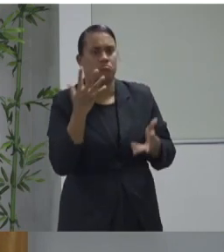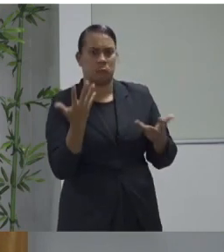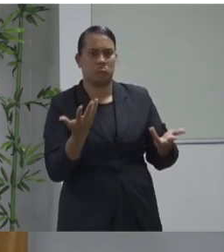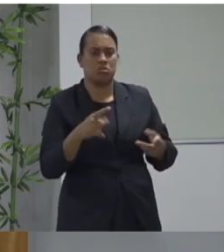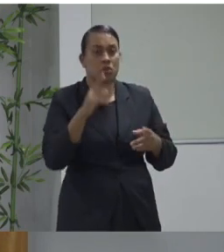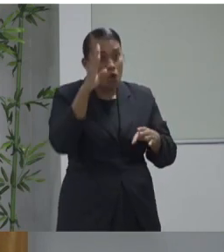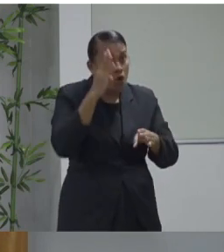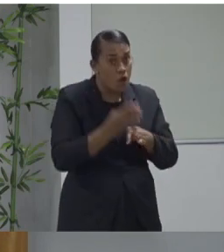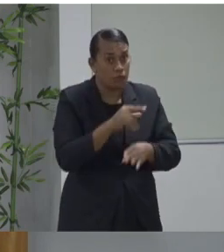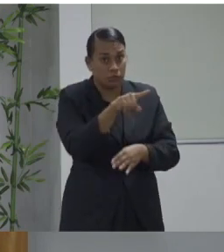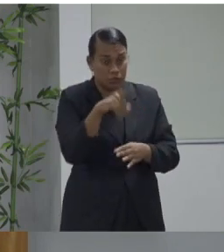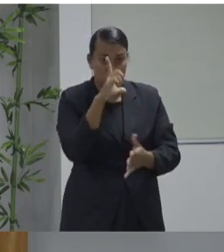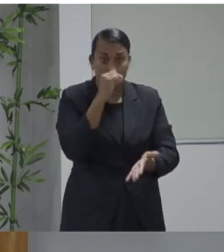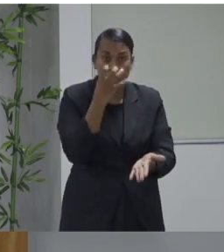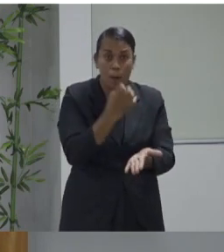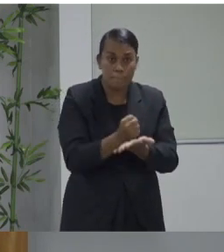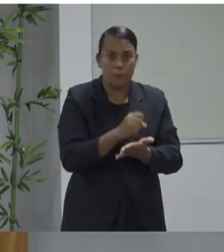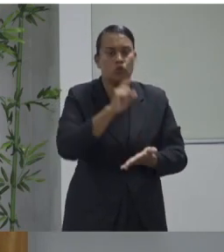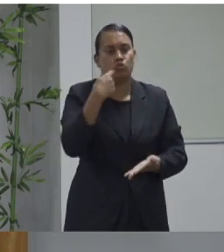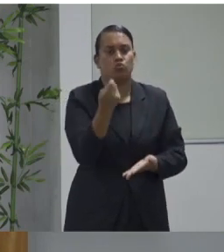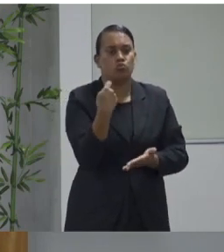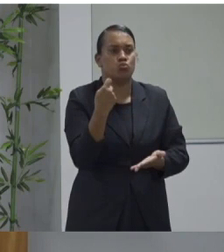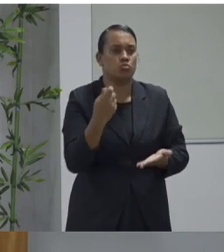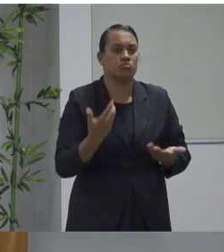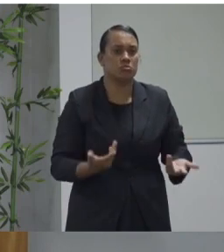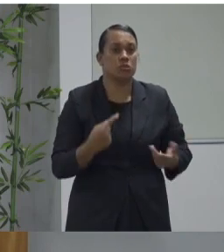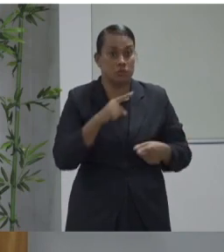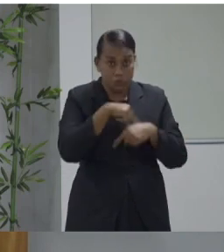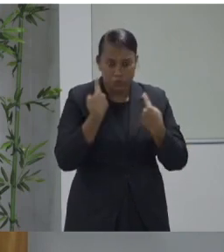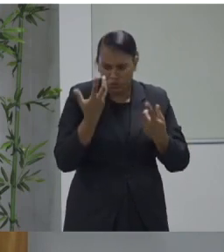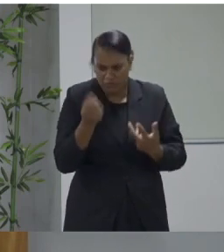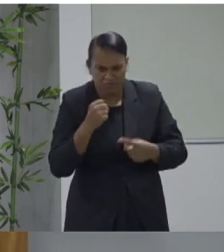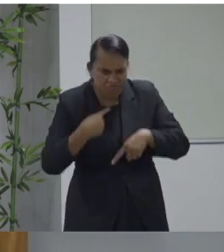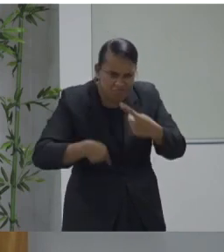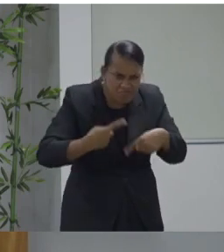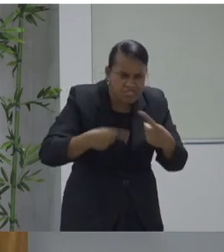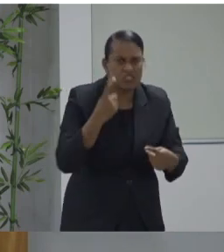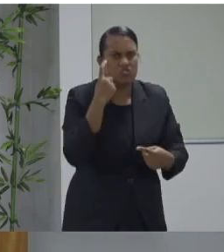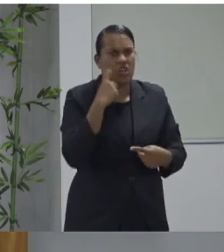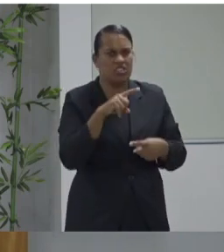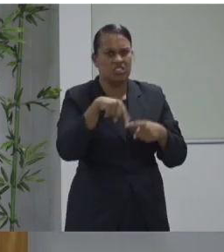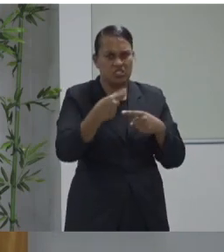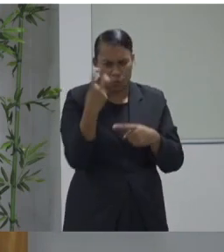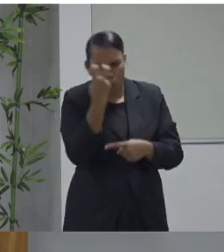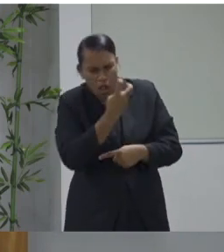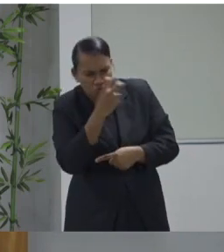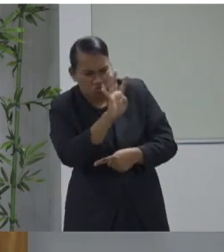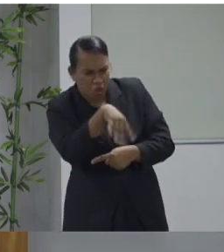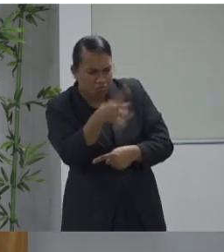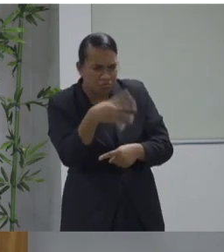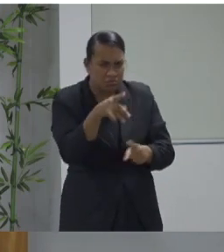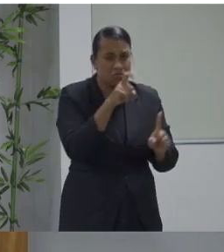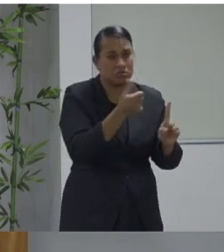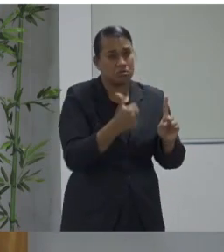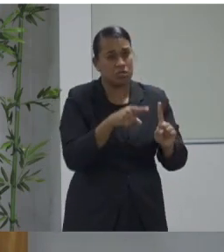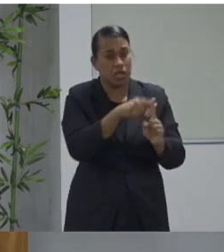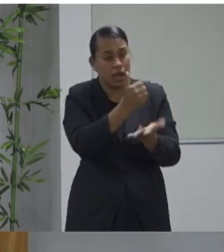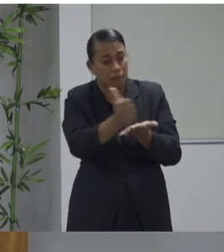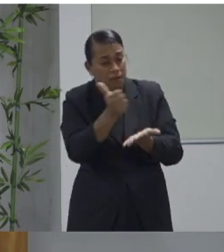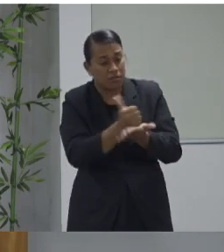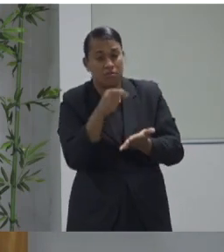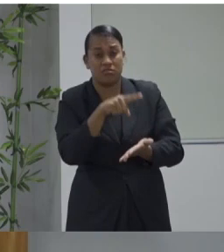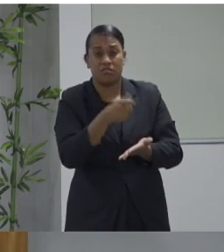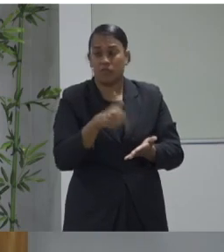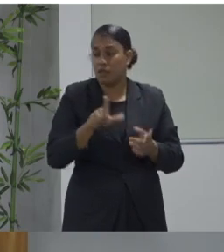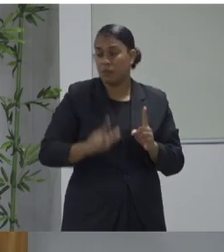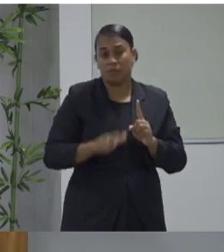confirmation soon. And again, at the moment, it's still a person of interest, but we've included that in our numbers because just like the Lambasa came back